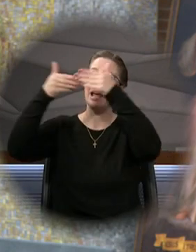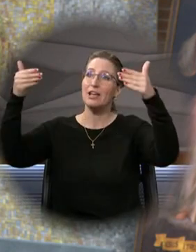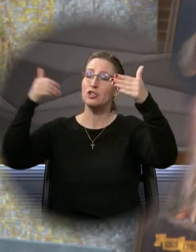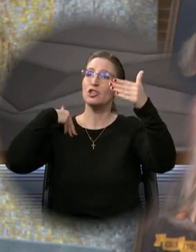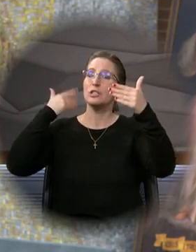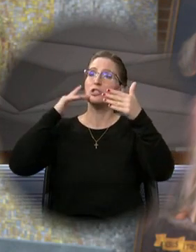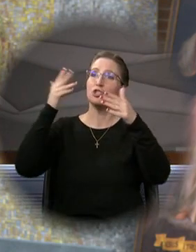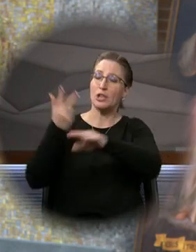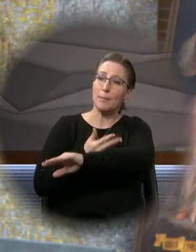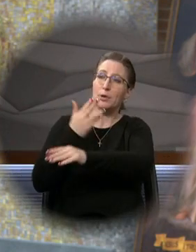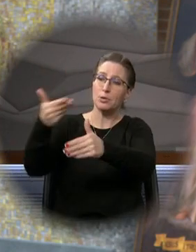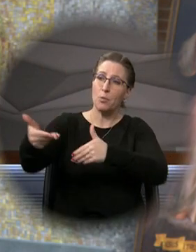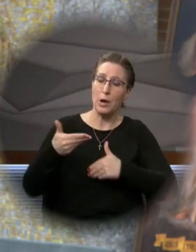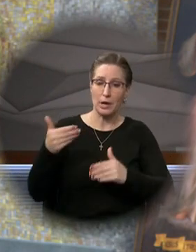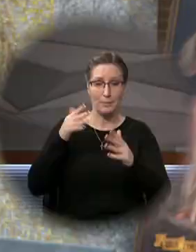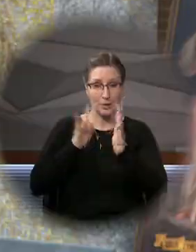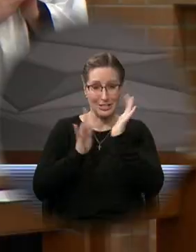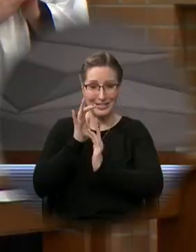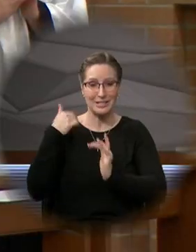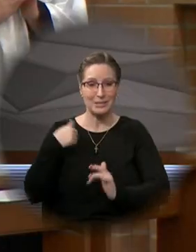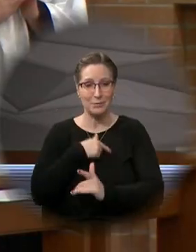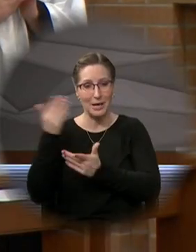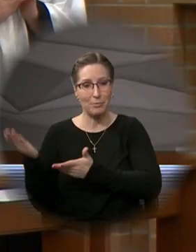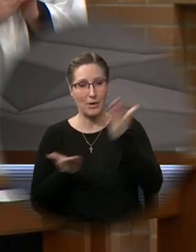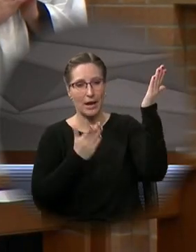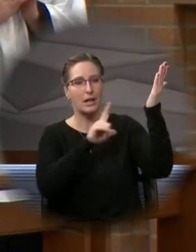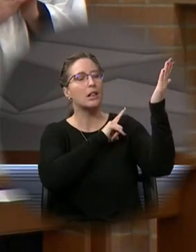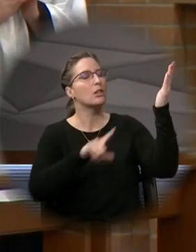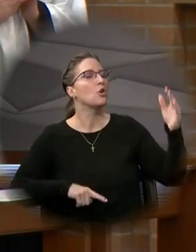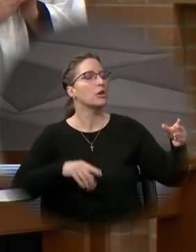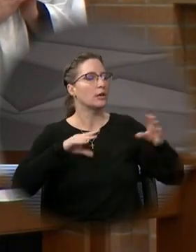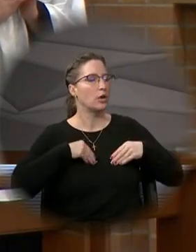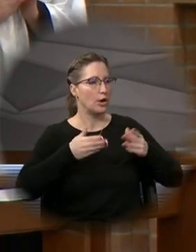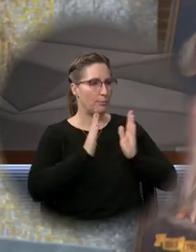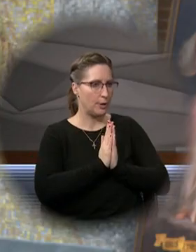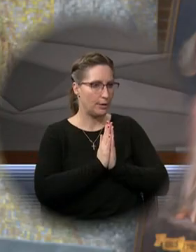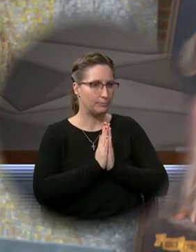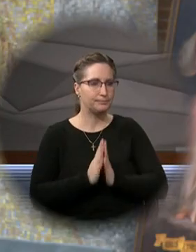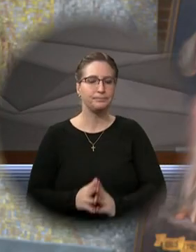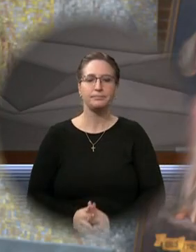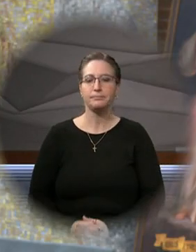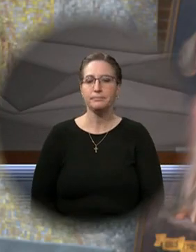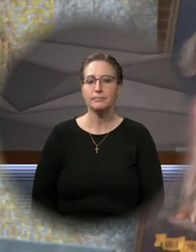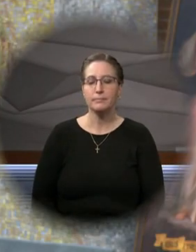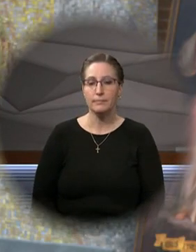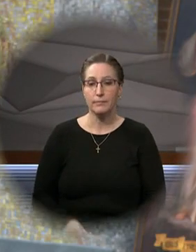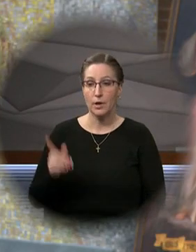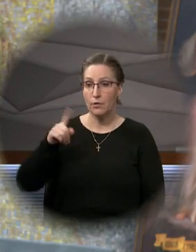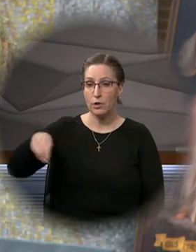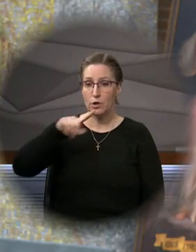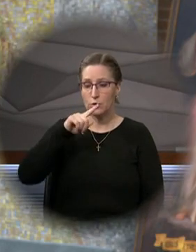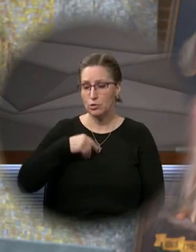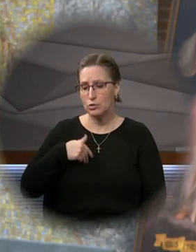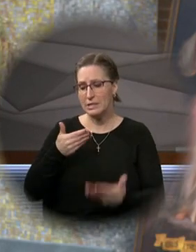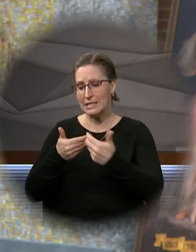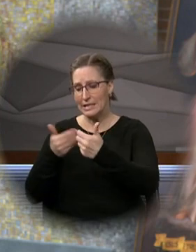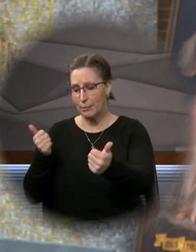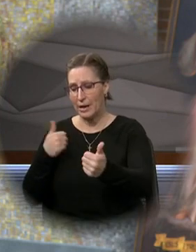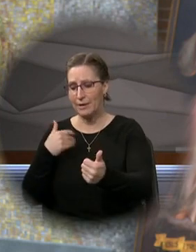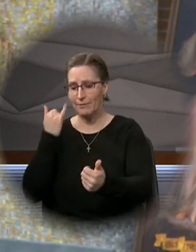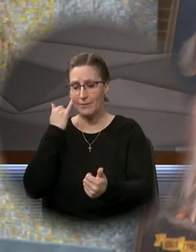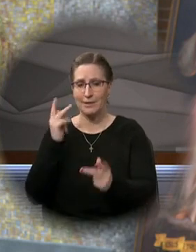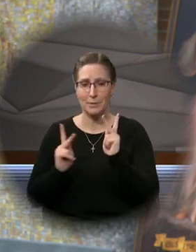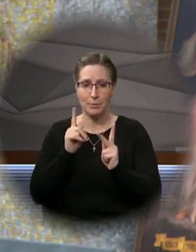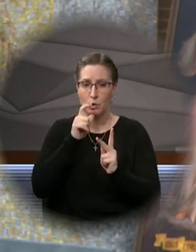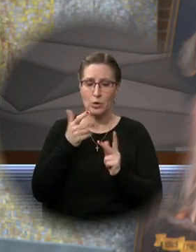welcome Jesus, we pray to the Lord. Lord, hear our prayer. For those separated from the ones they